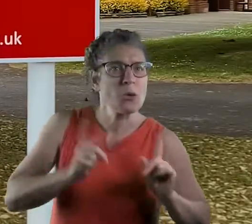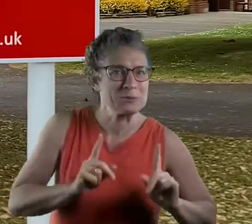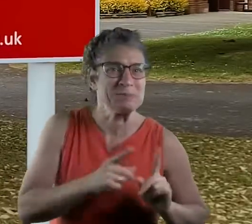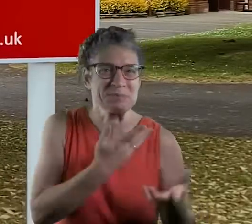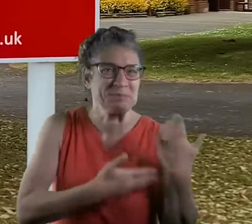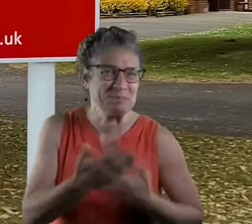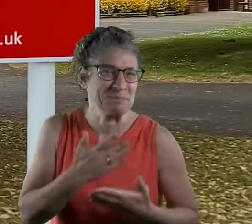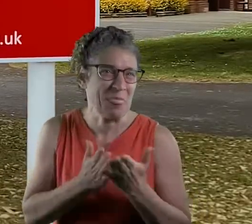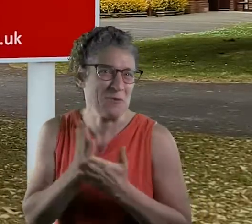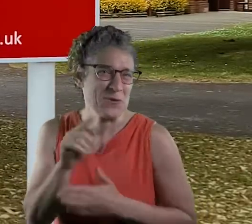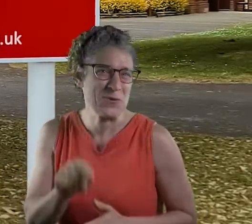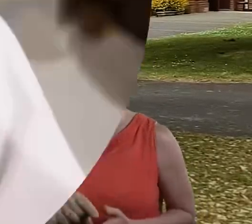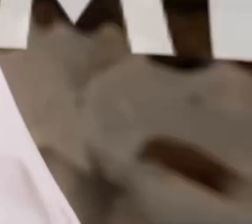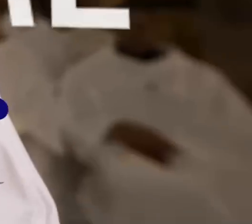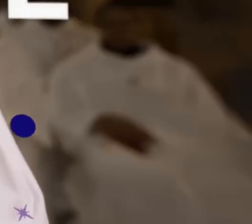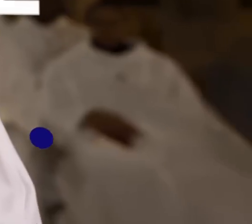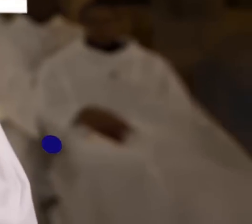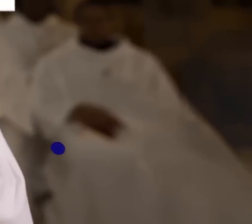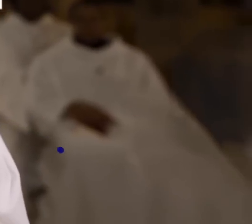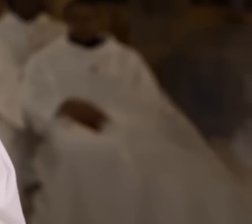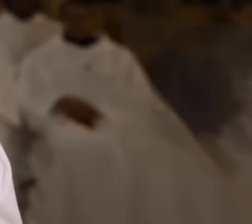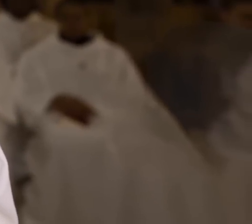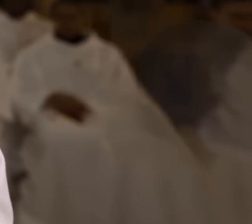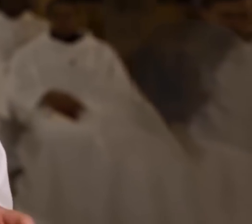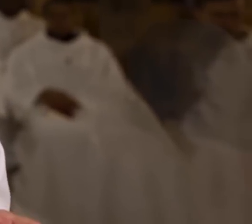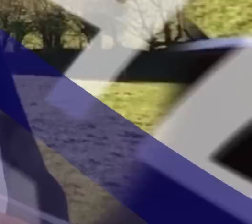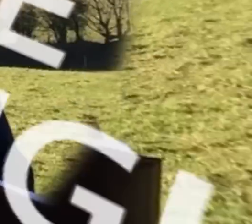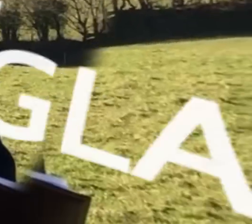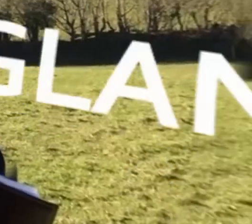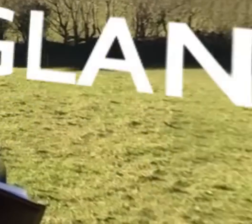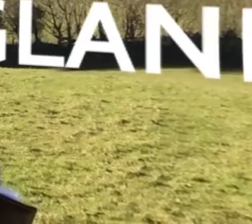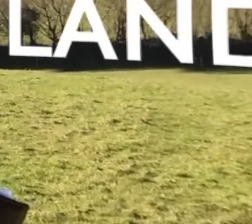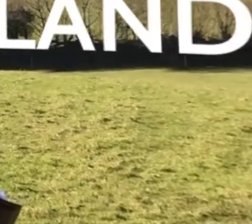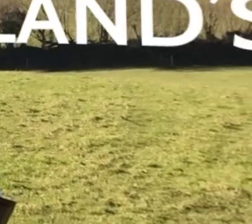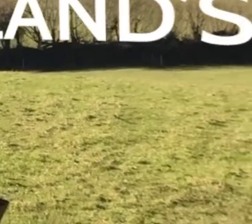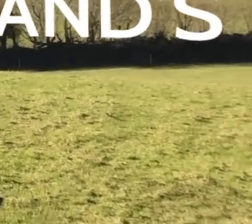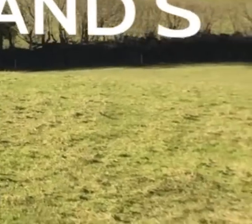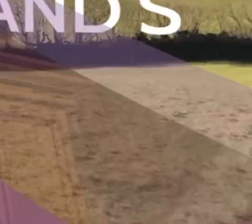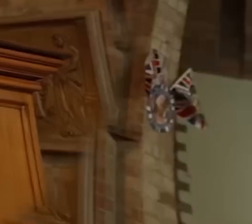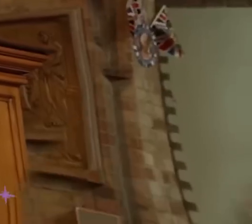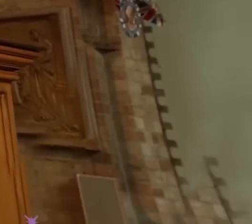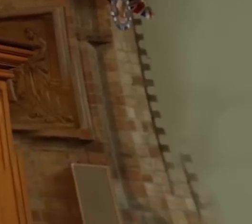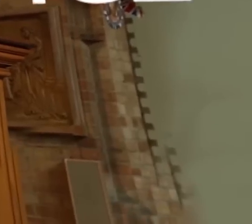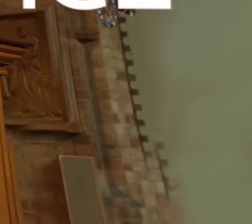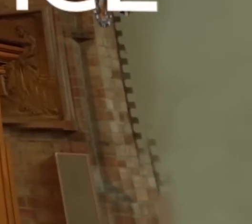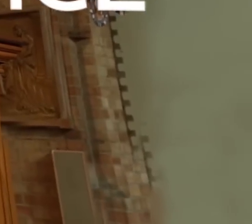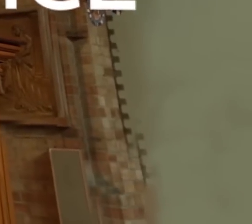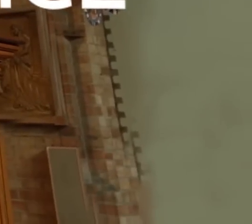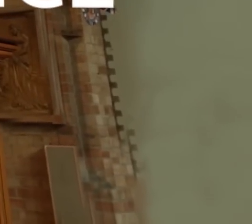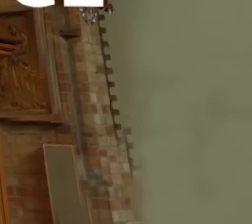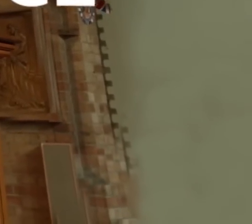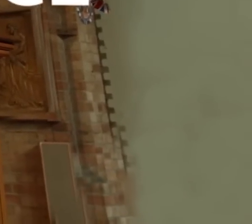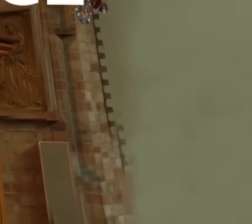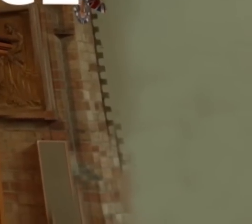to trust God more. With God, nothing will be impossible. For he is our God. And the God of